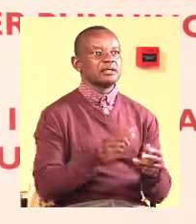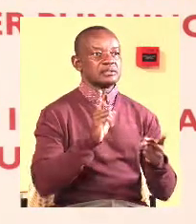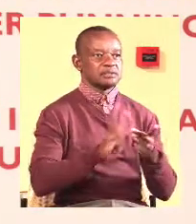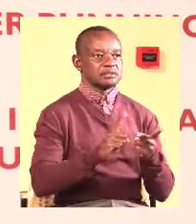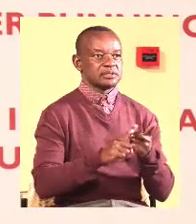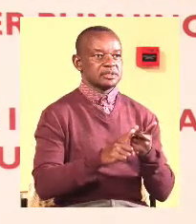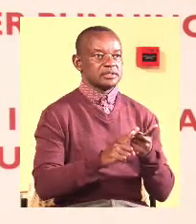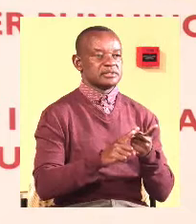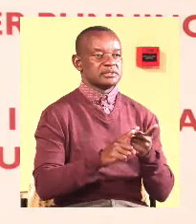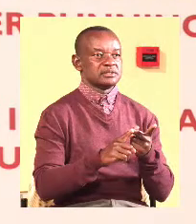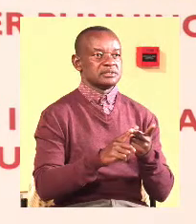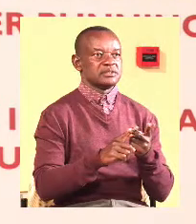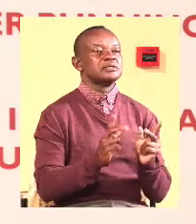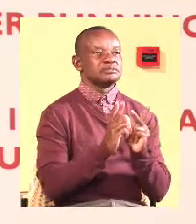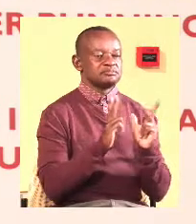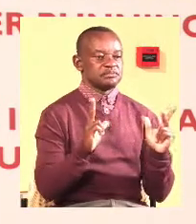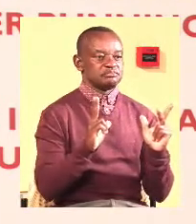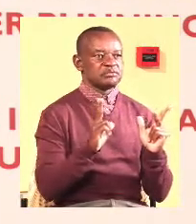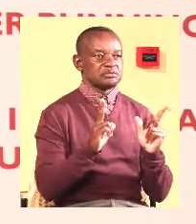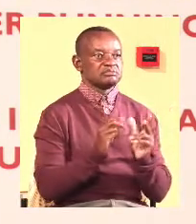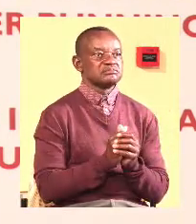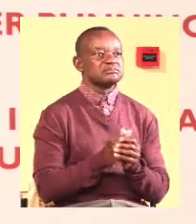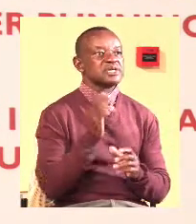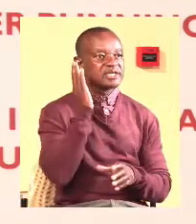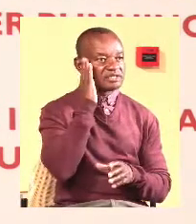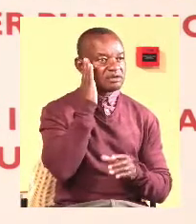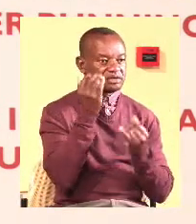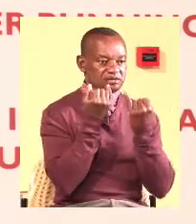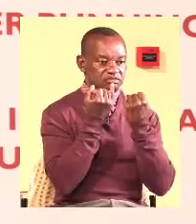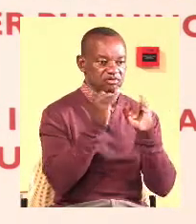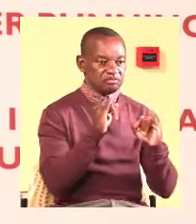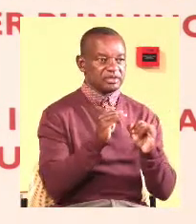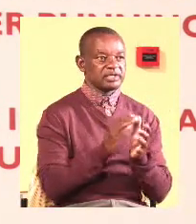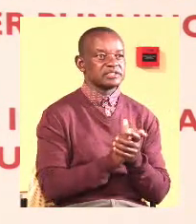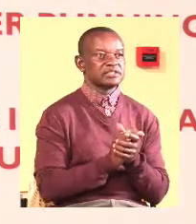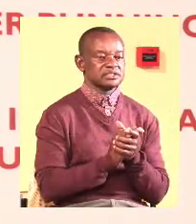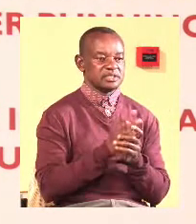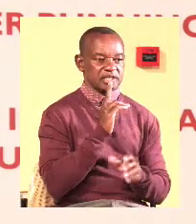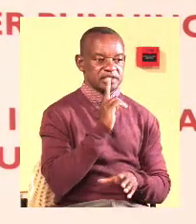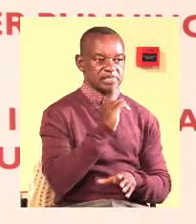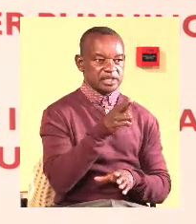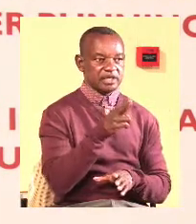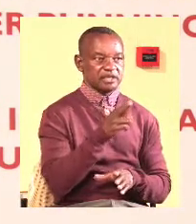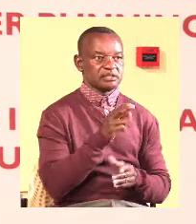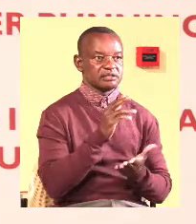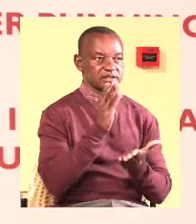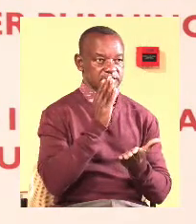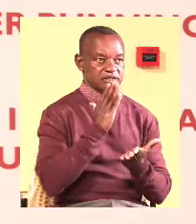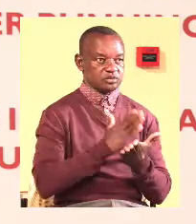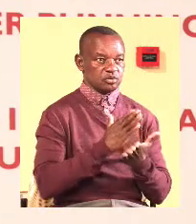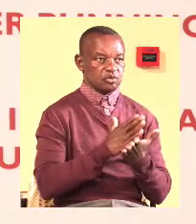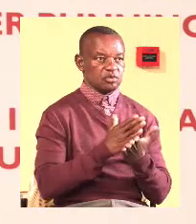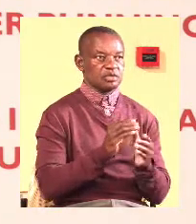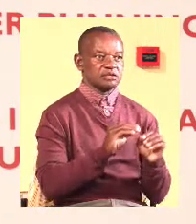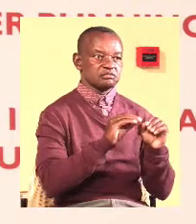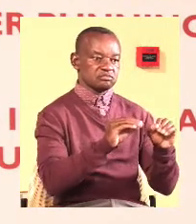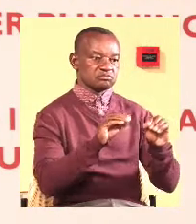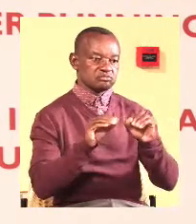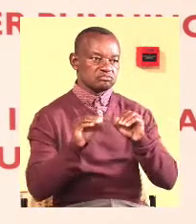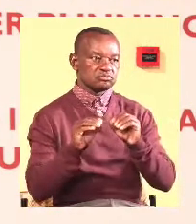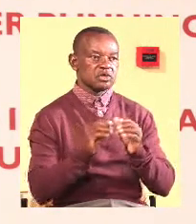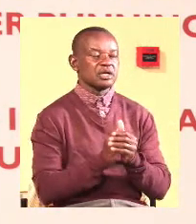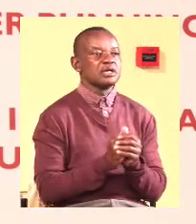our communities. So when we give them facts and we educate them about what are the signs, what are the